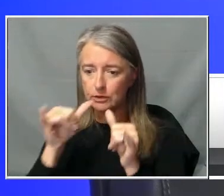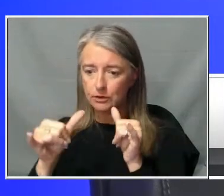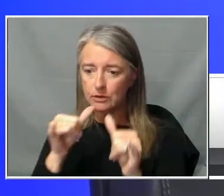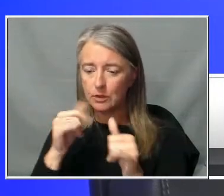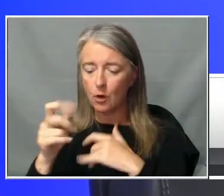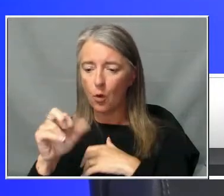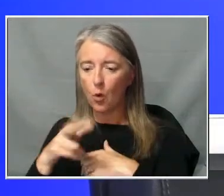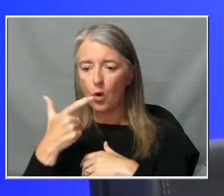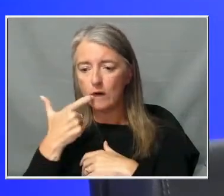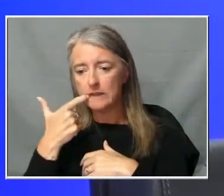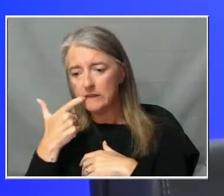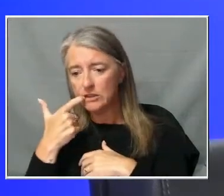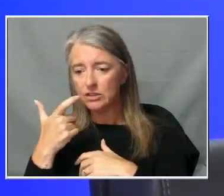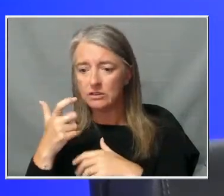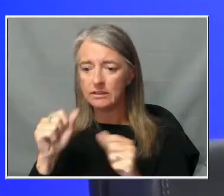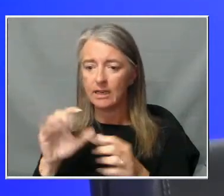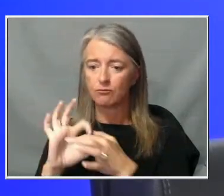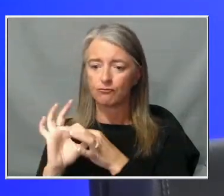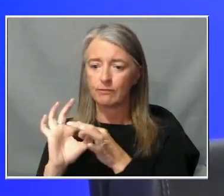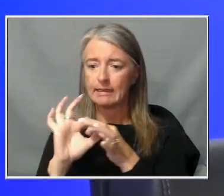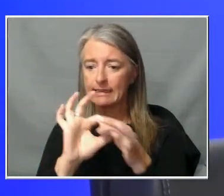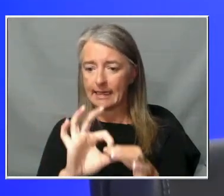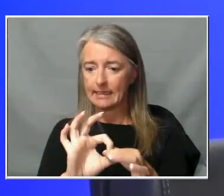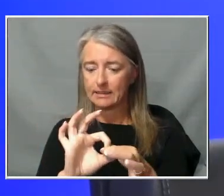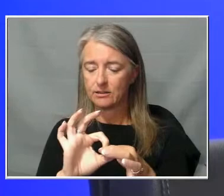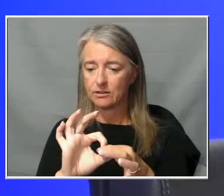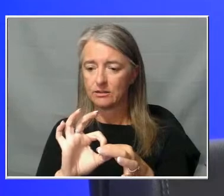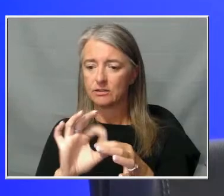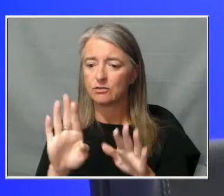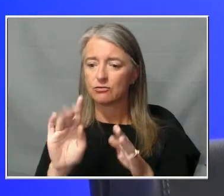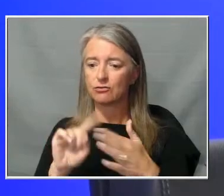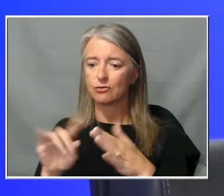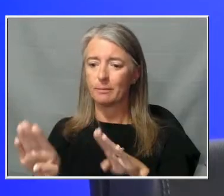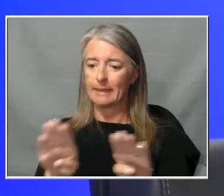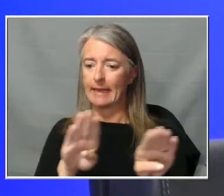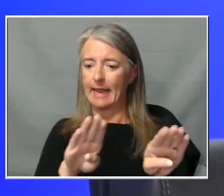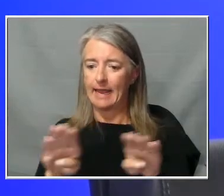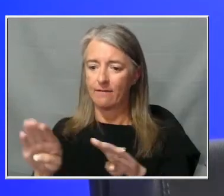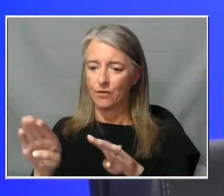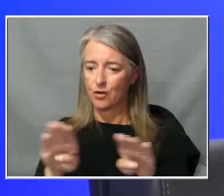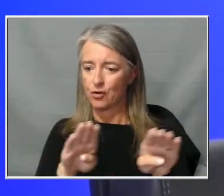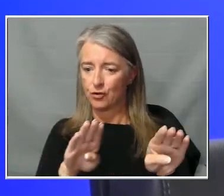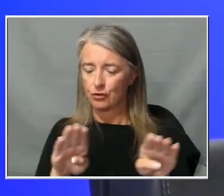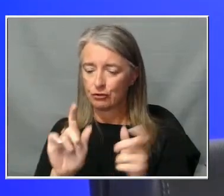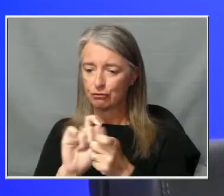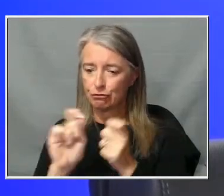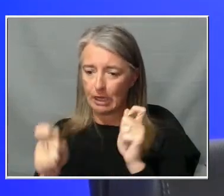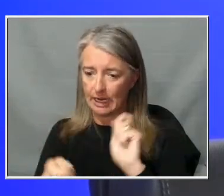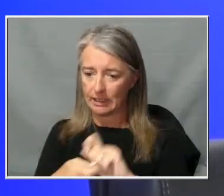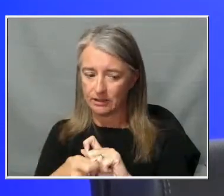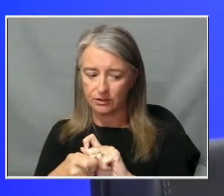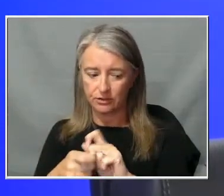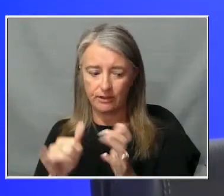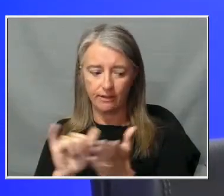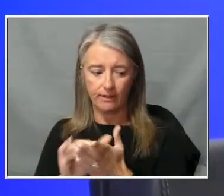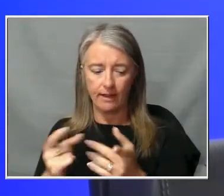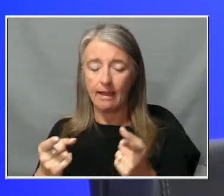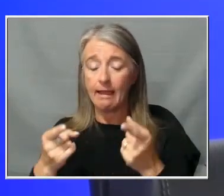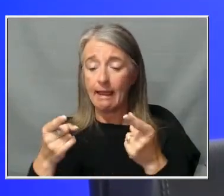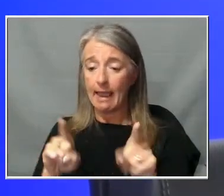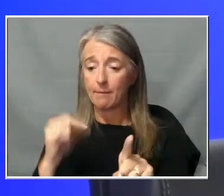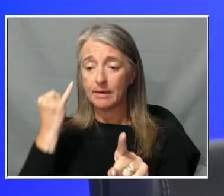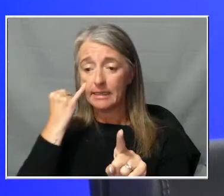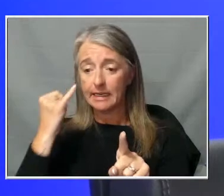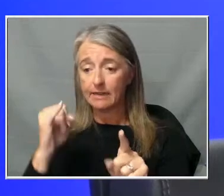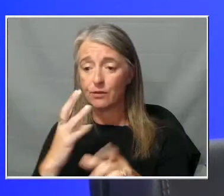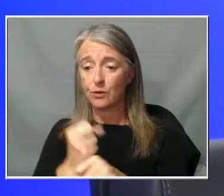be just related to your behaviors, and it's a behavior change which can happen if you get some therapy. And